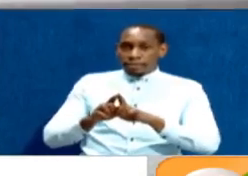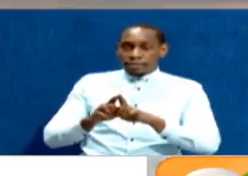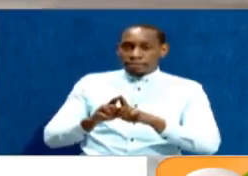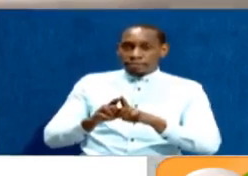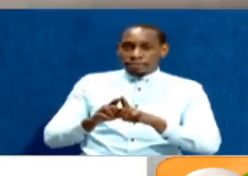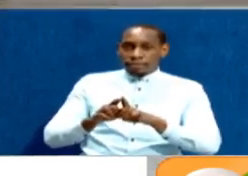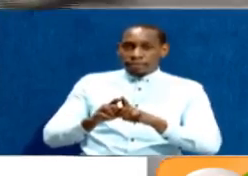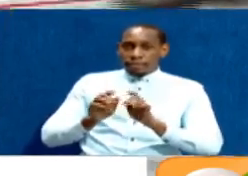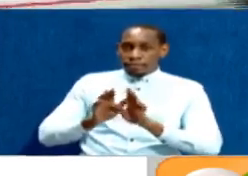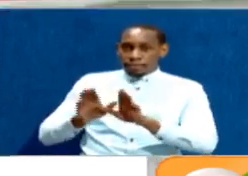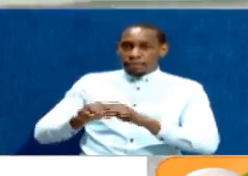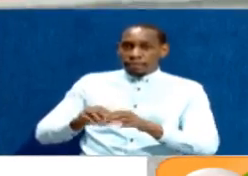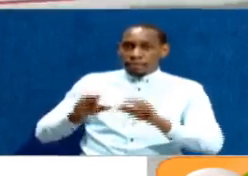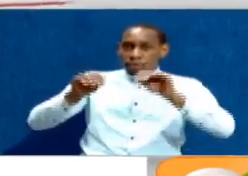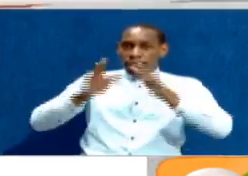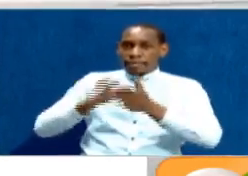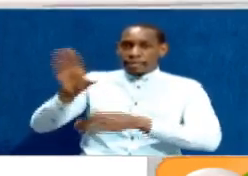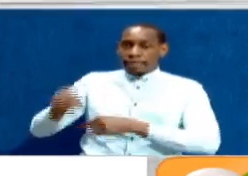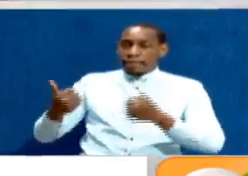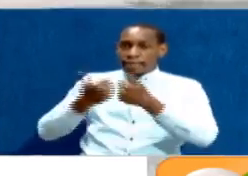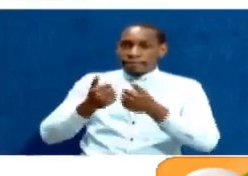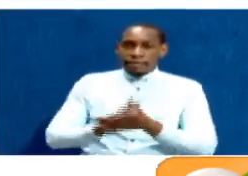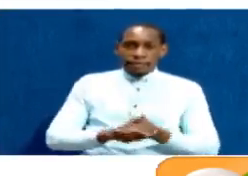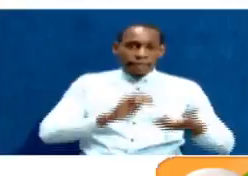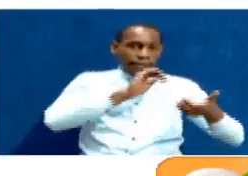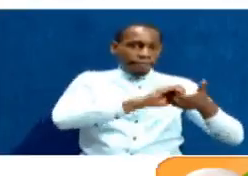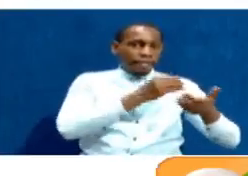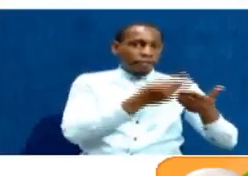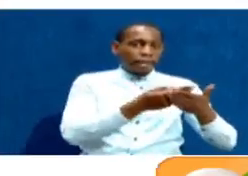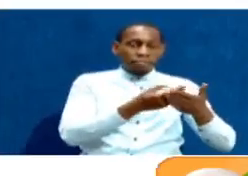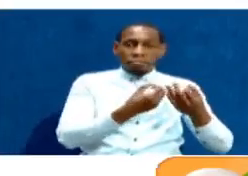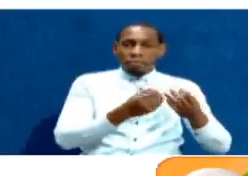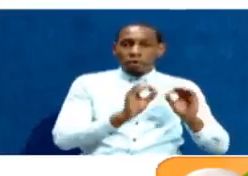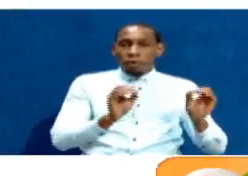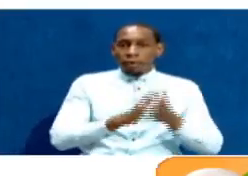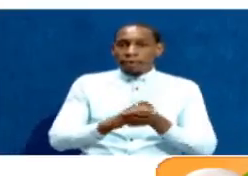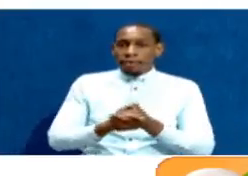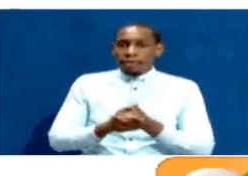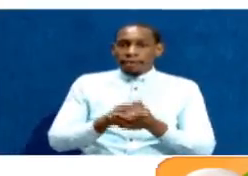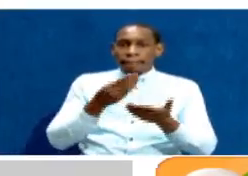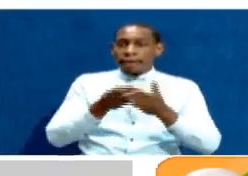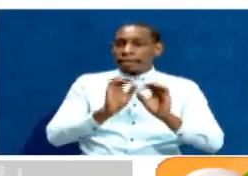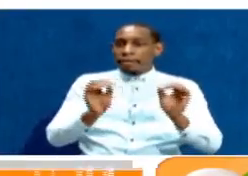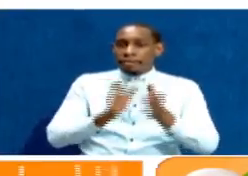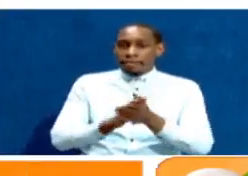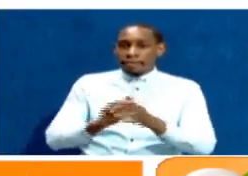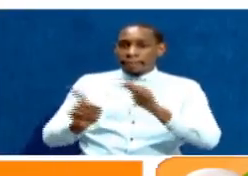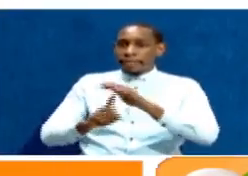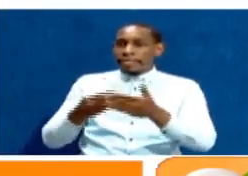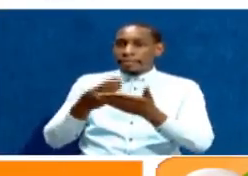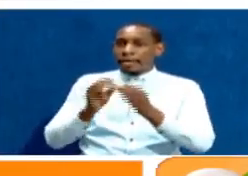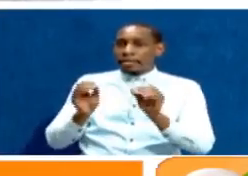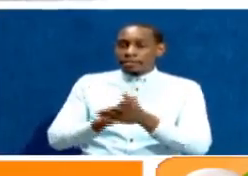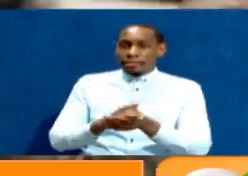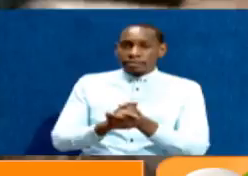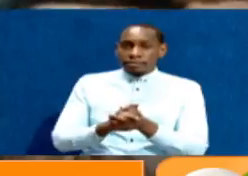to the Tunis qualifiers of the African Games. Federation ikawa ina pesa, watu wakawa ina pesa, ministry ikawa ina pesa pia